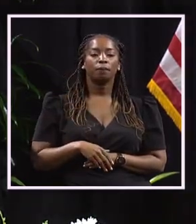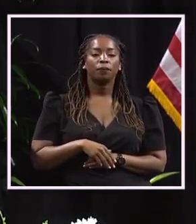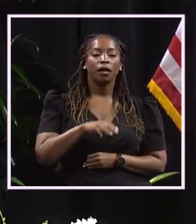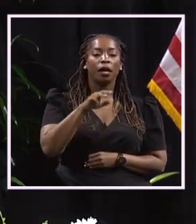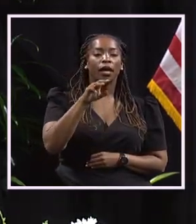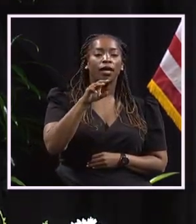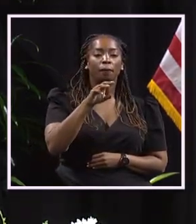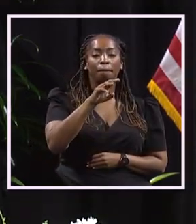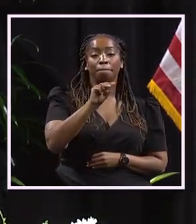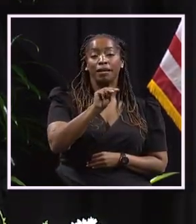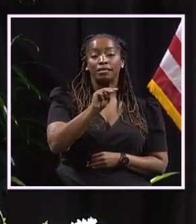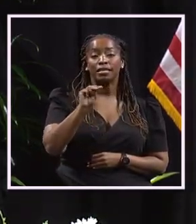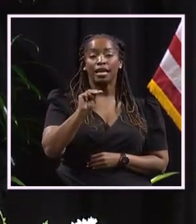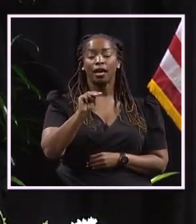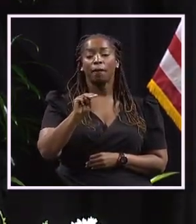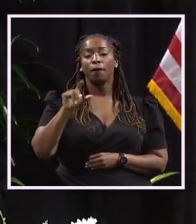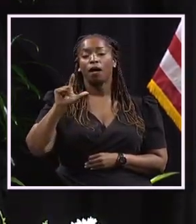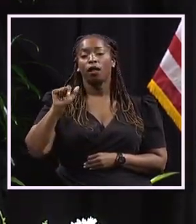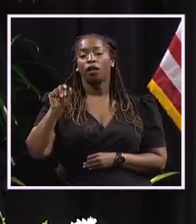Longmore.